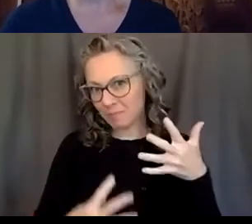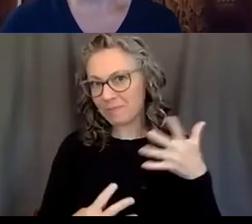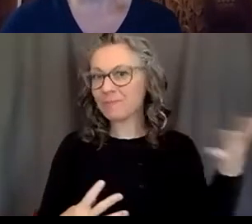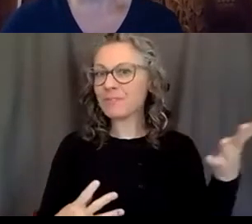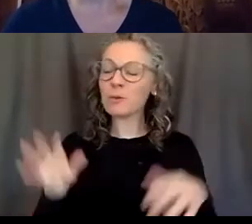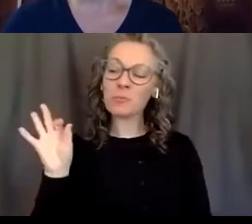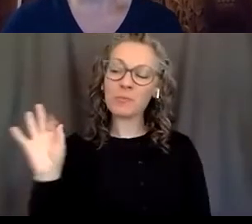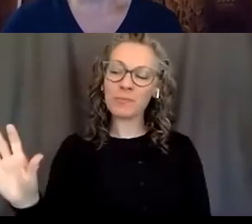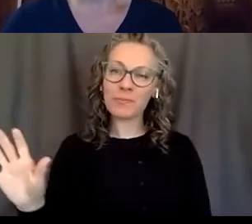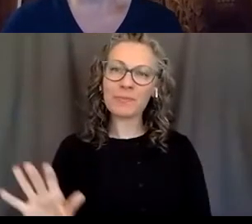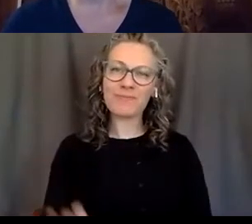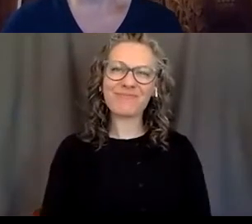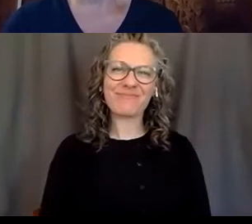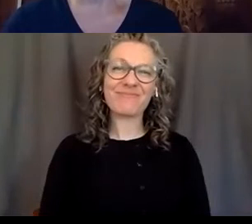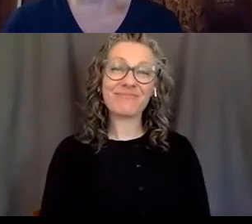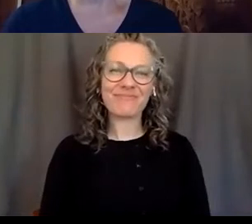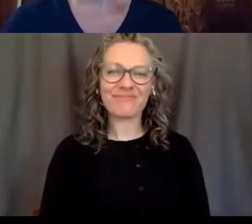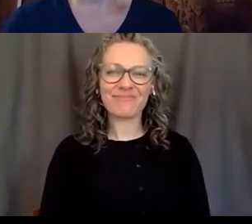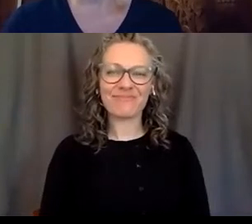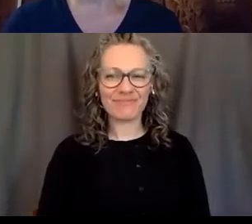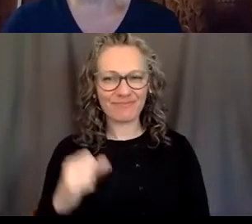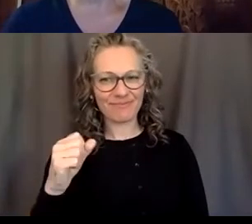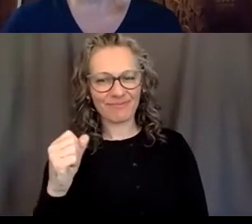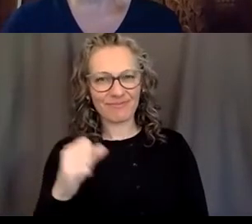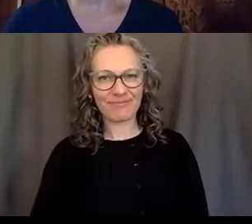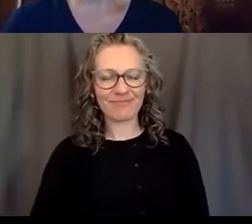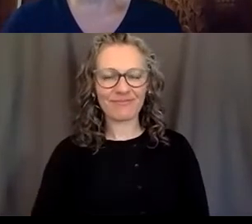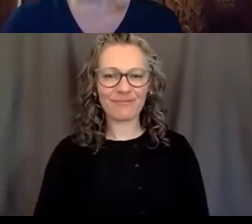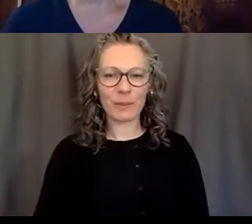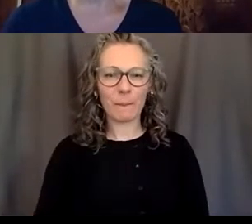a little something to add. Mm-hmm.